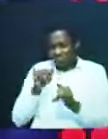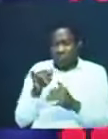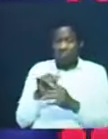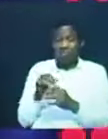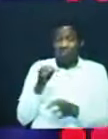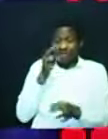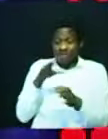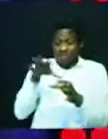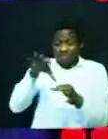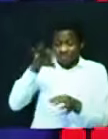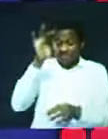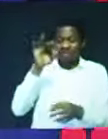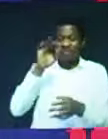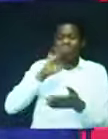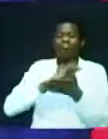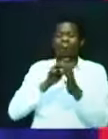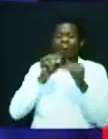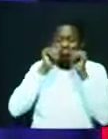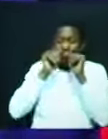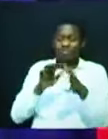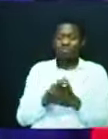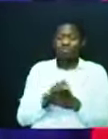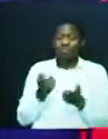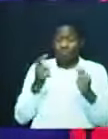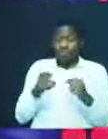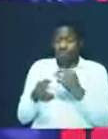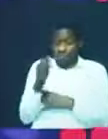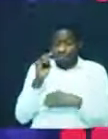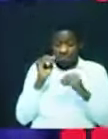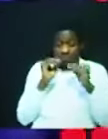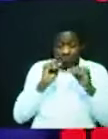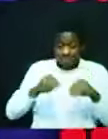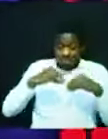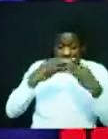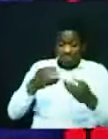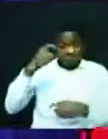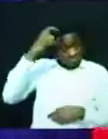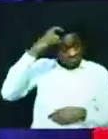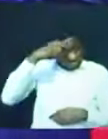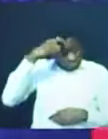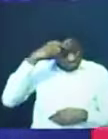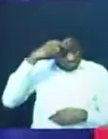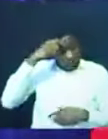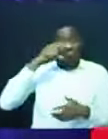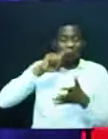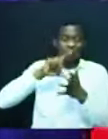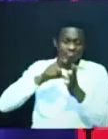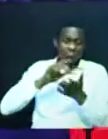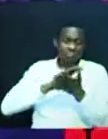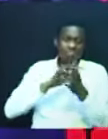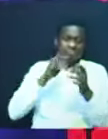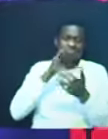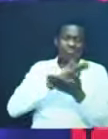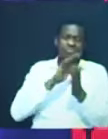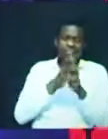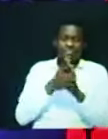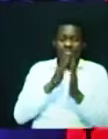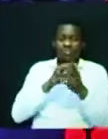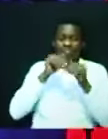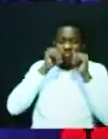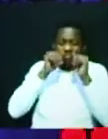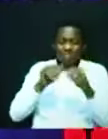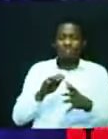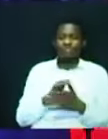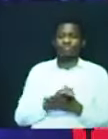but wisdom through the word or when God gives you. Edikan ka kire mu se nyansa ne ntiasie ohwe bribiem no mienu no yetumi